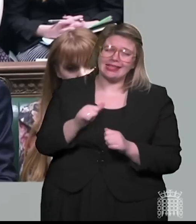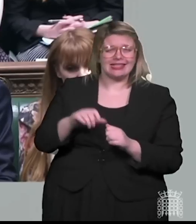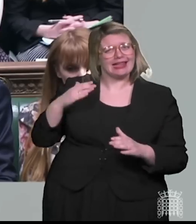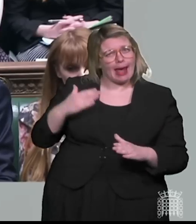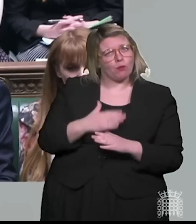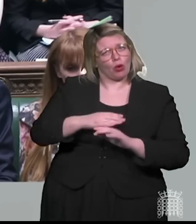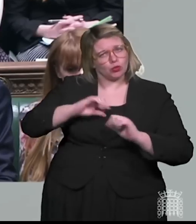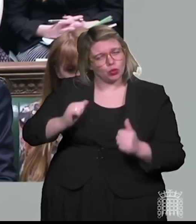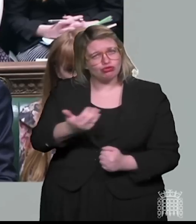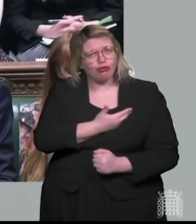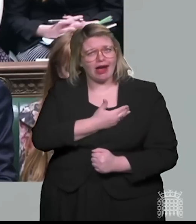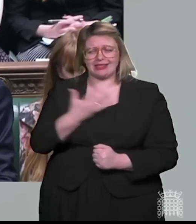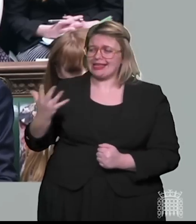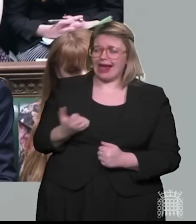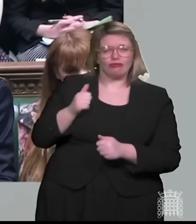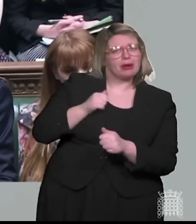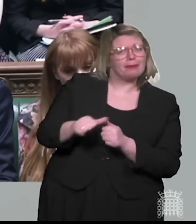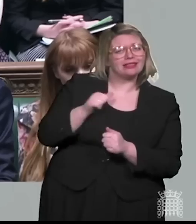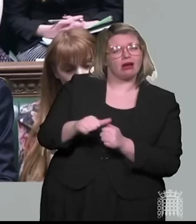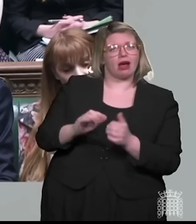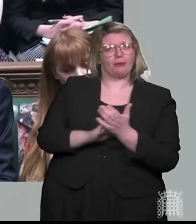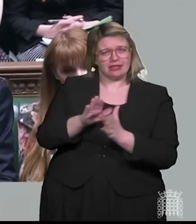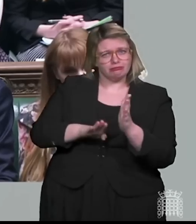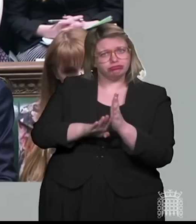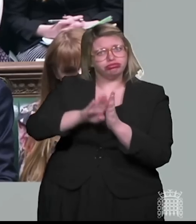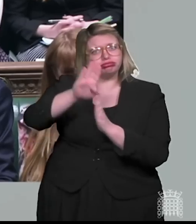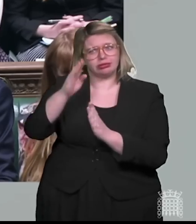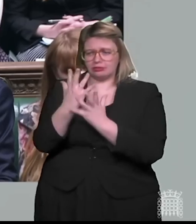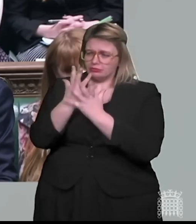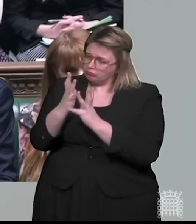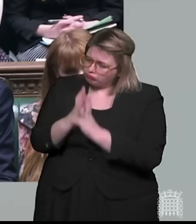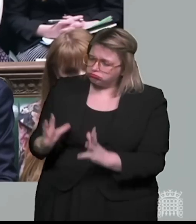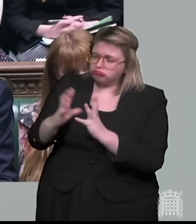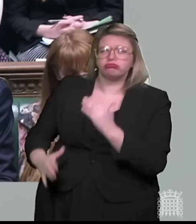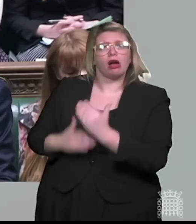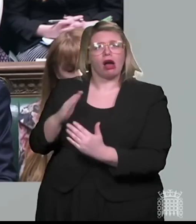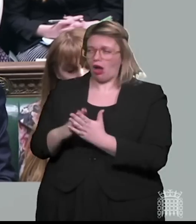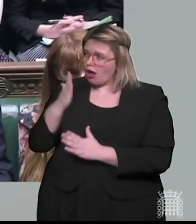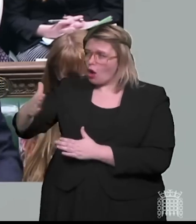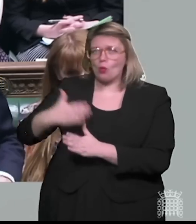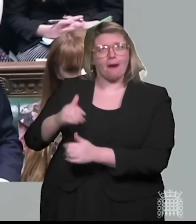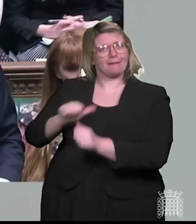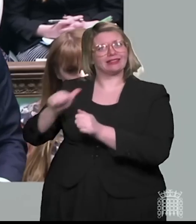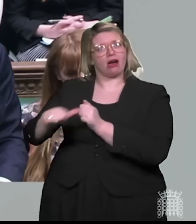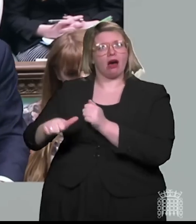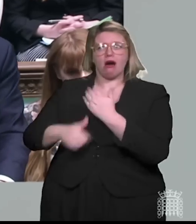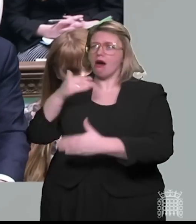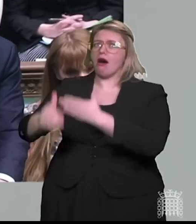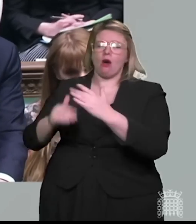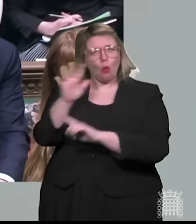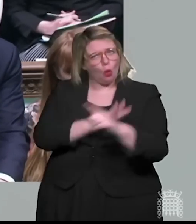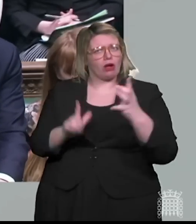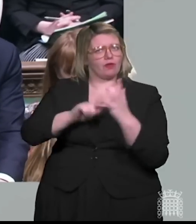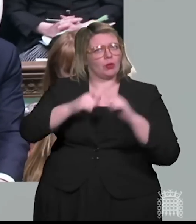deliver higher productivity, growth from the many, for the many, that makes people better off in all parts of our country.